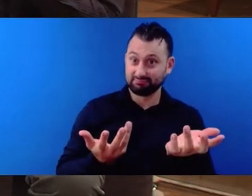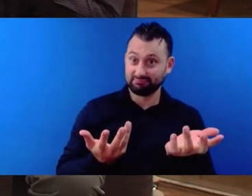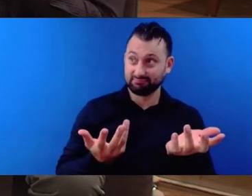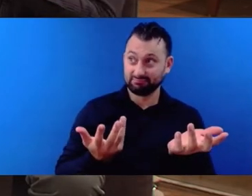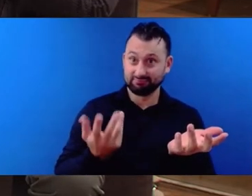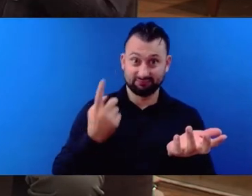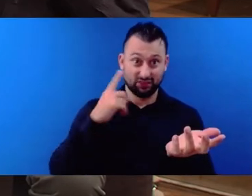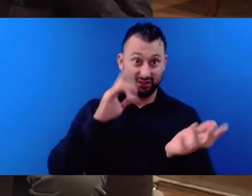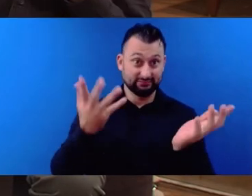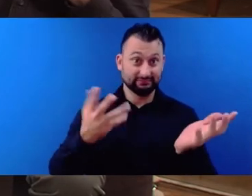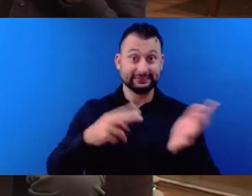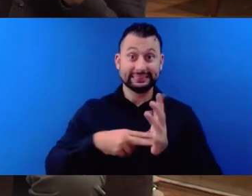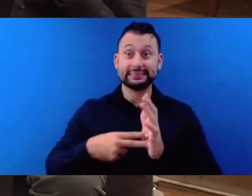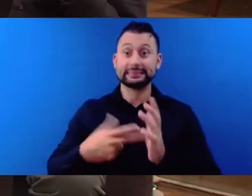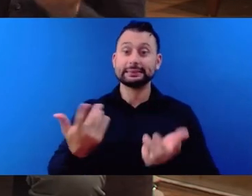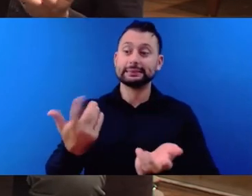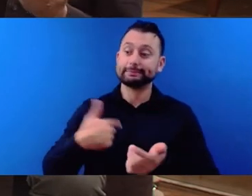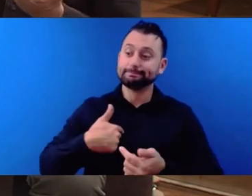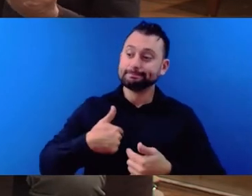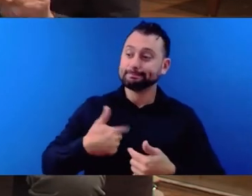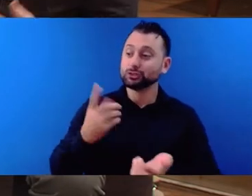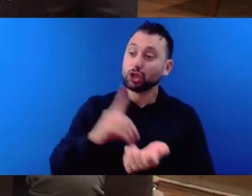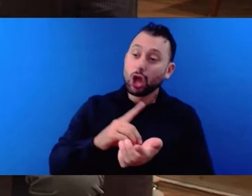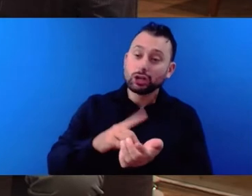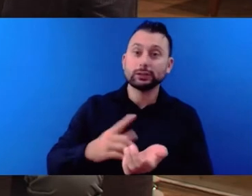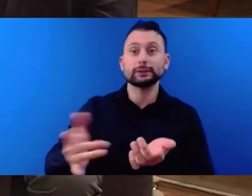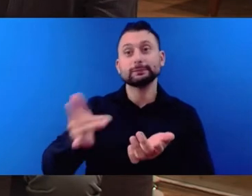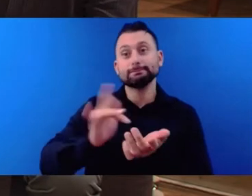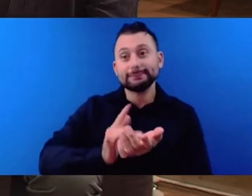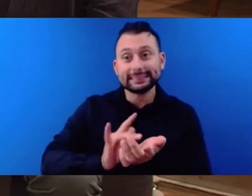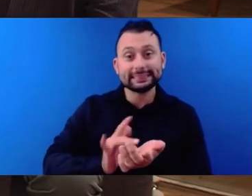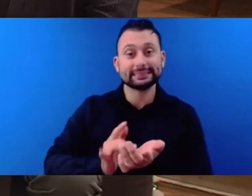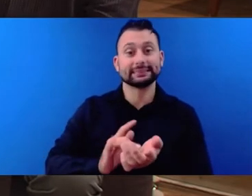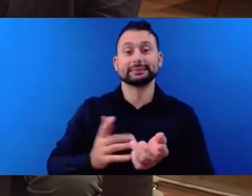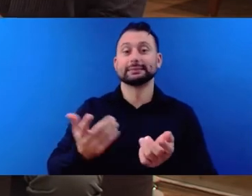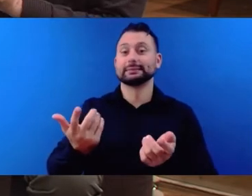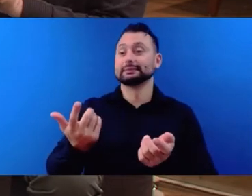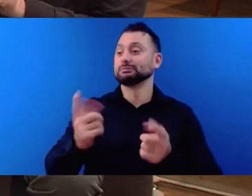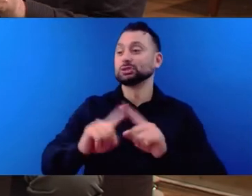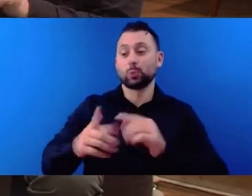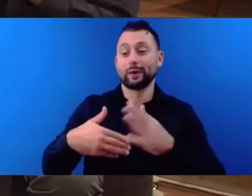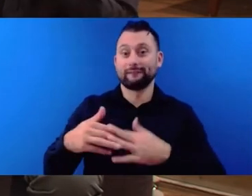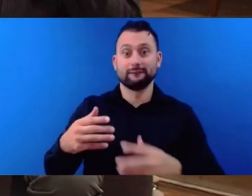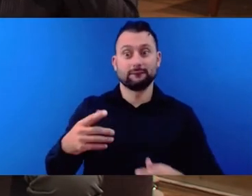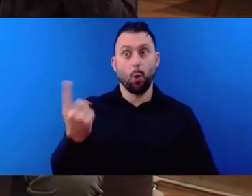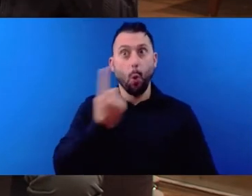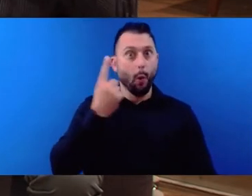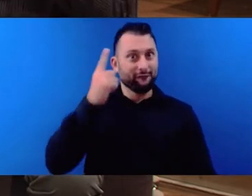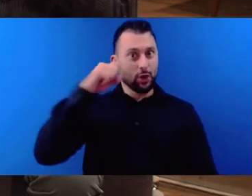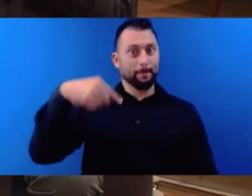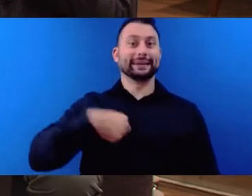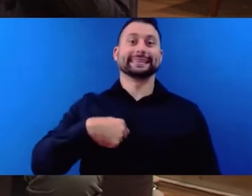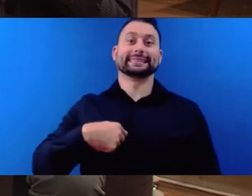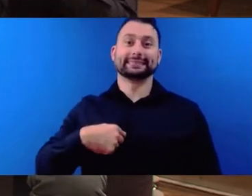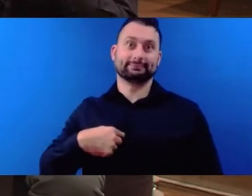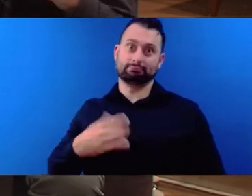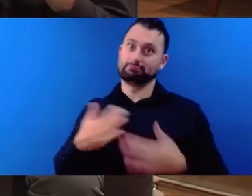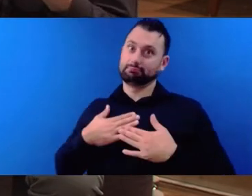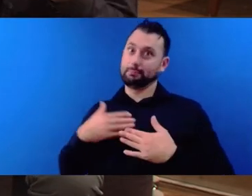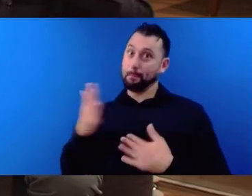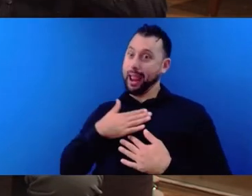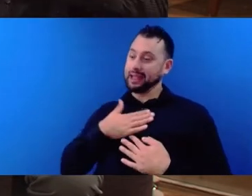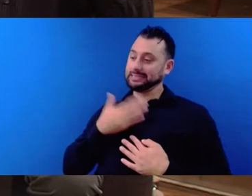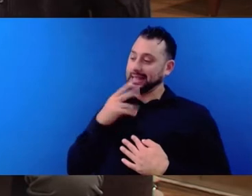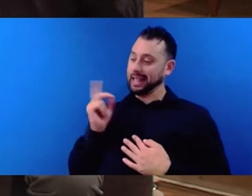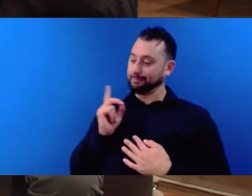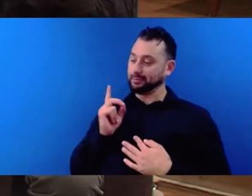my treatment that my doctor has recommended to me may possibly be only what works for me and not something that works